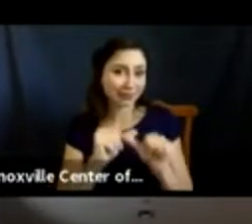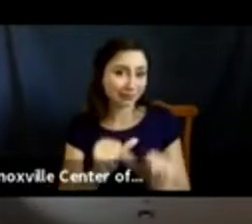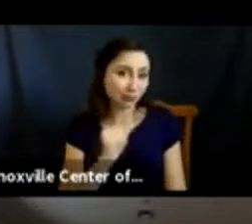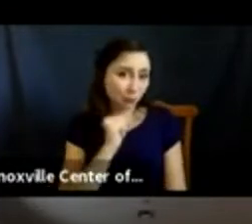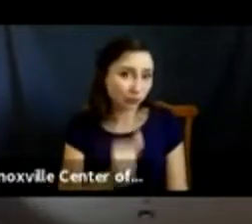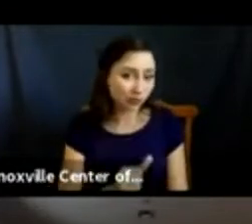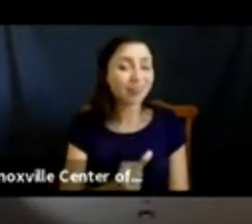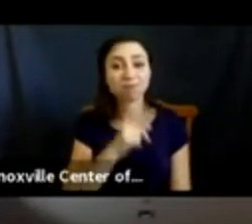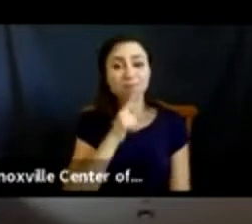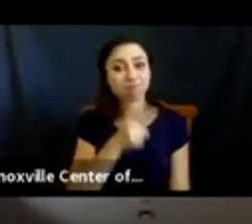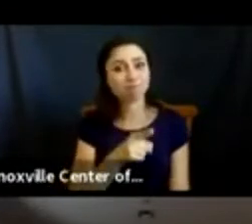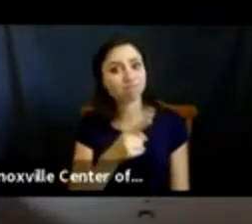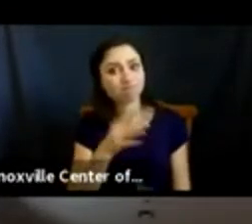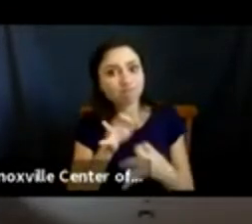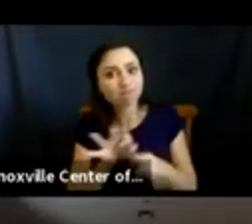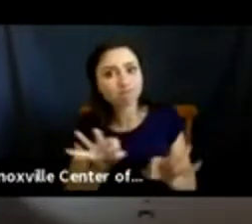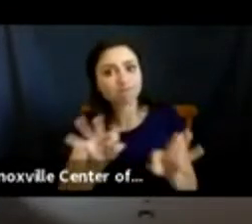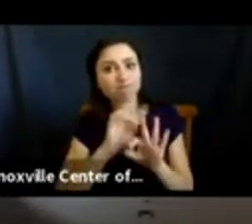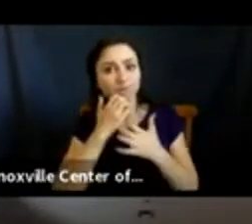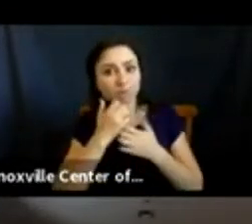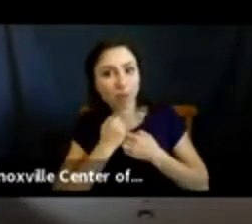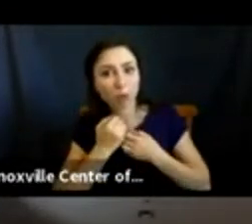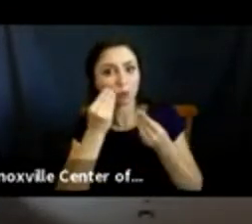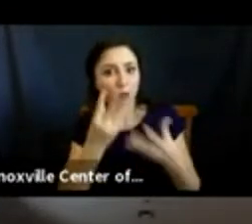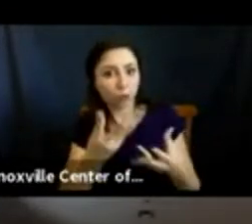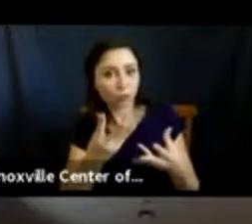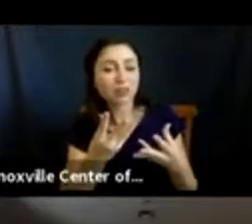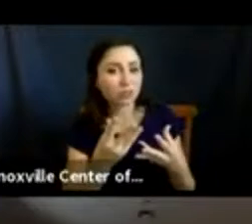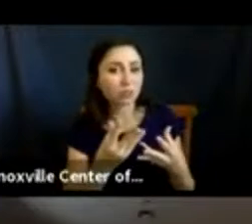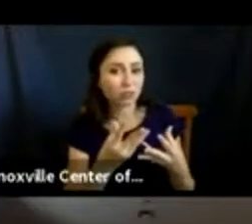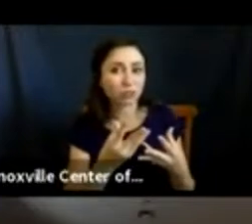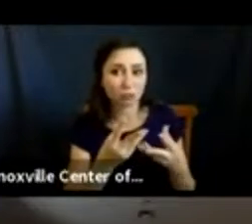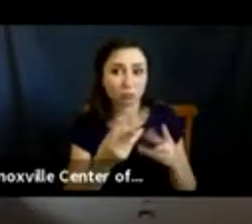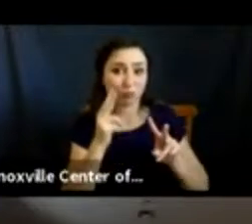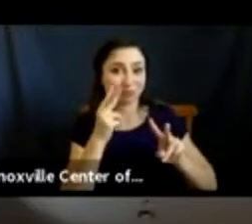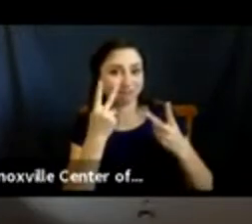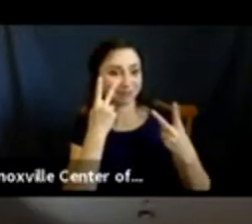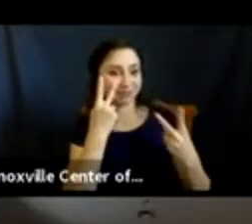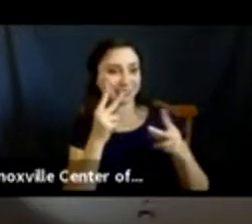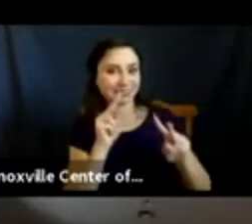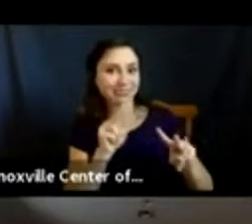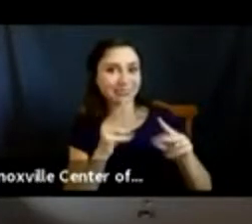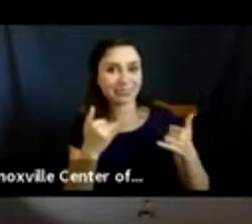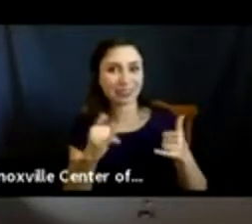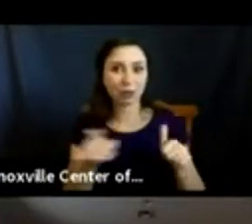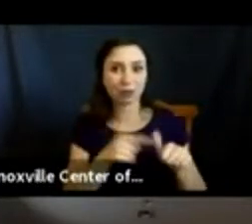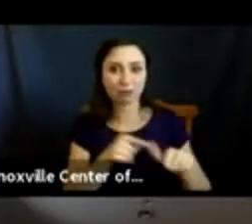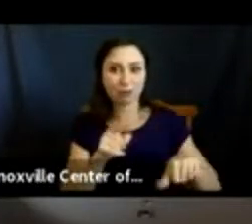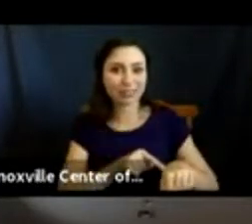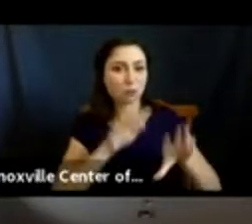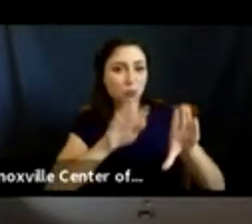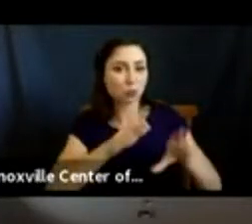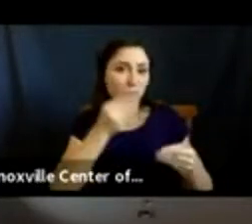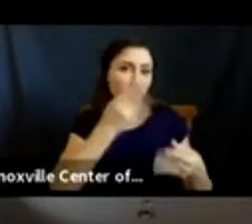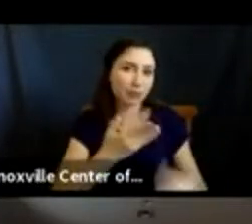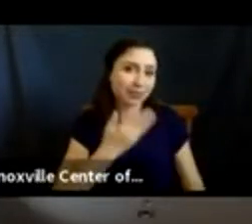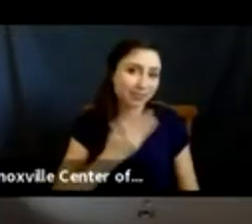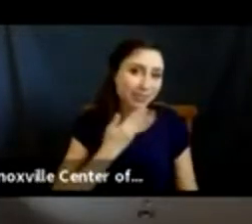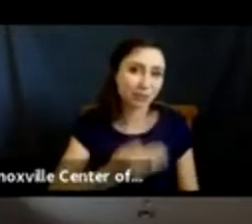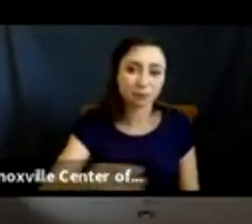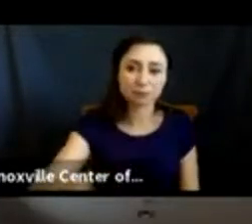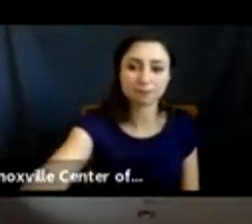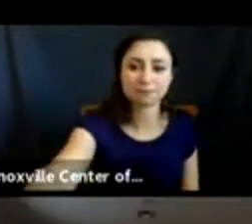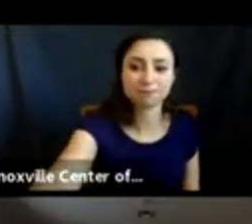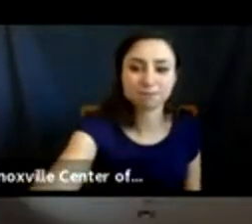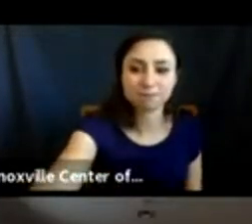is really valuable information, a lot of which we're seeing for the first time. So great information. Thank you. You